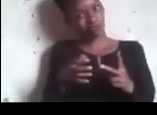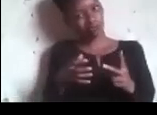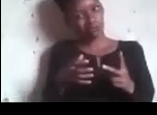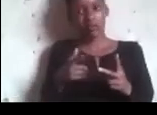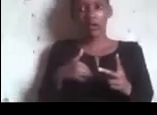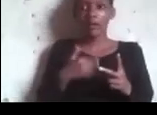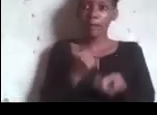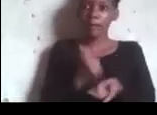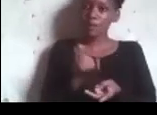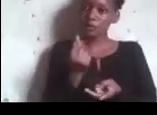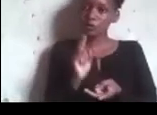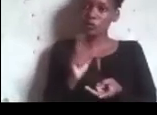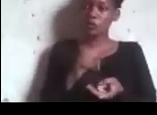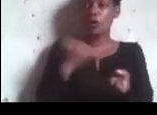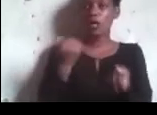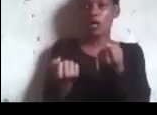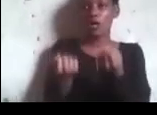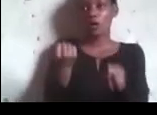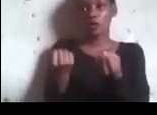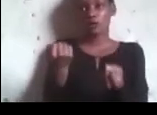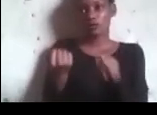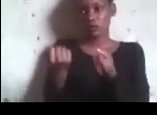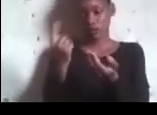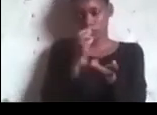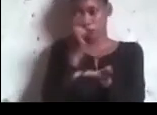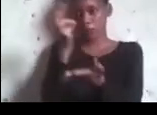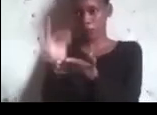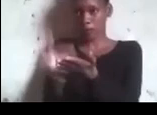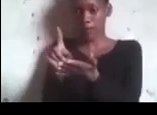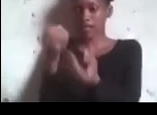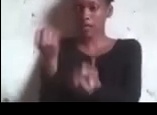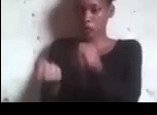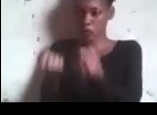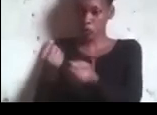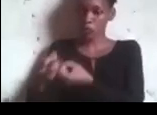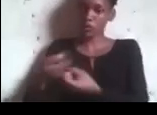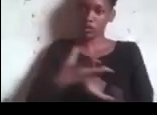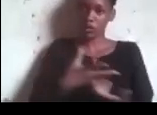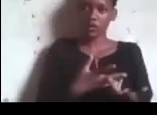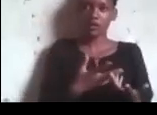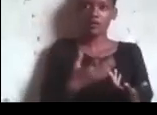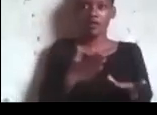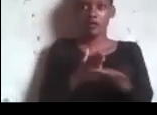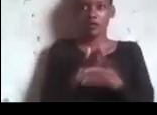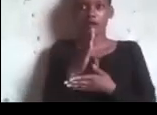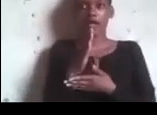apply to court for the court to give them those parental rights and responsibilities.